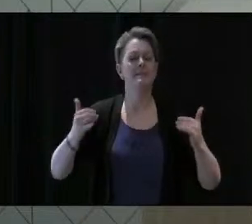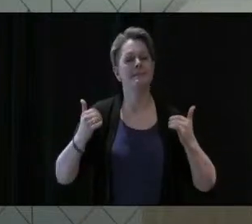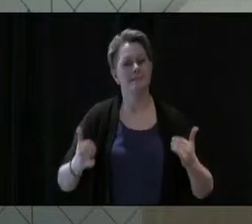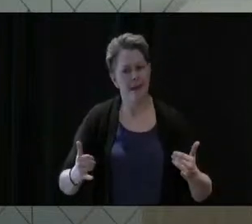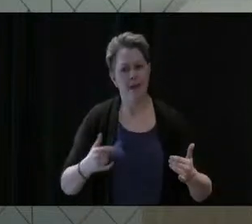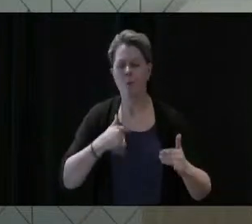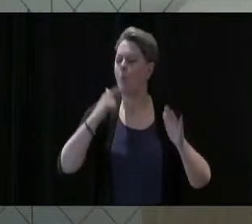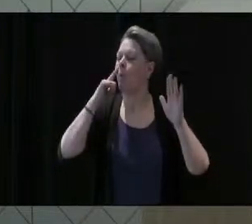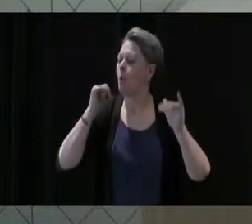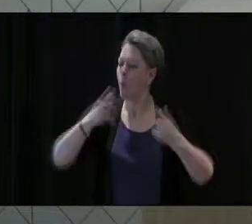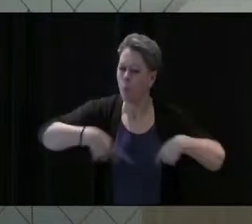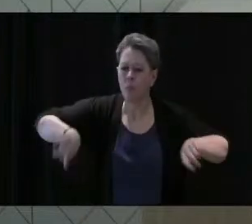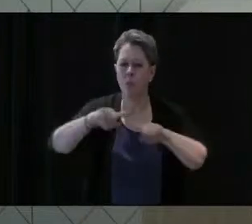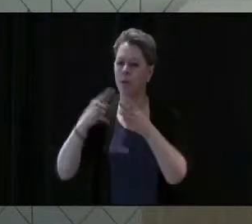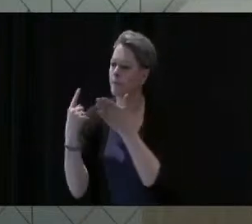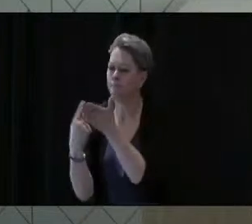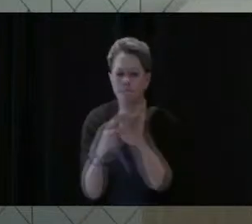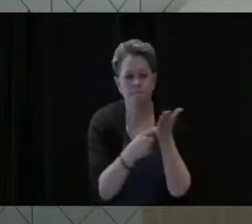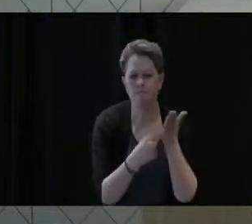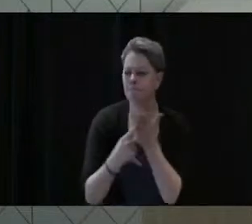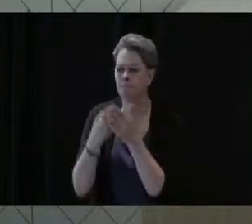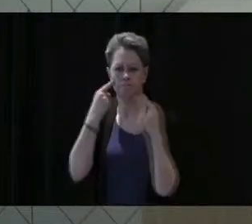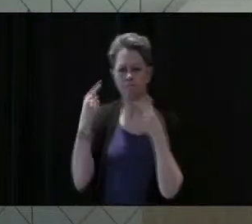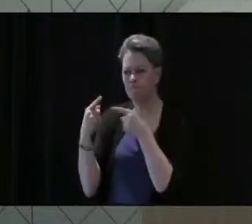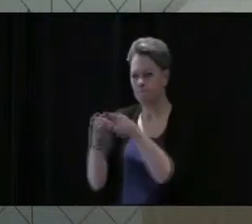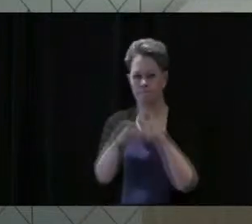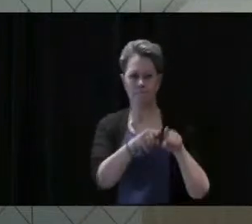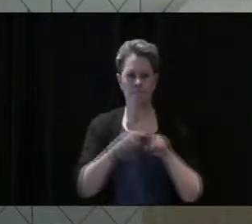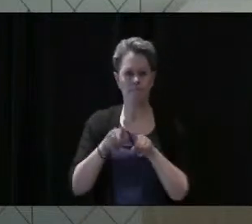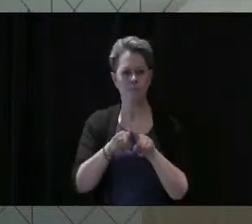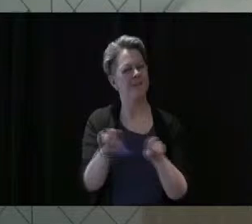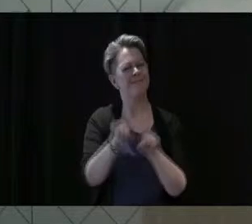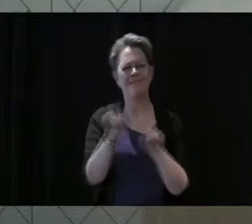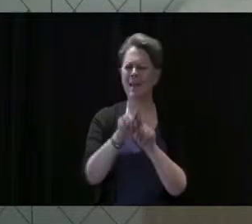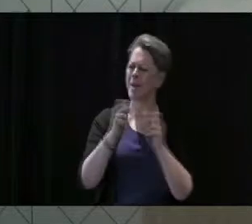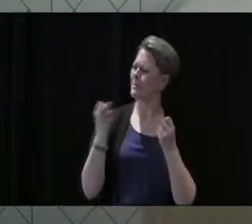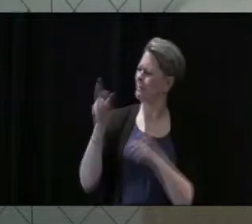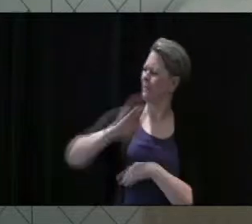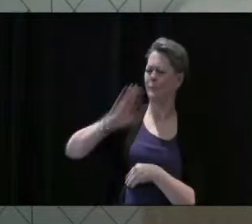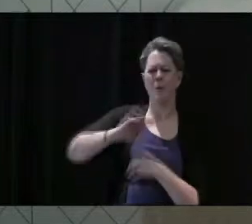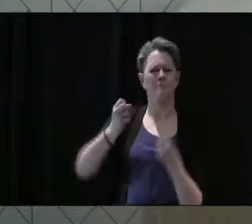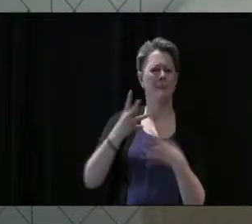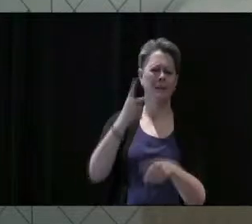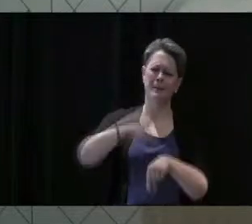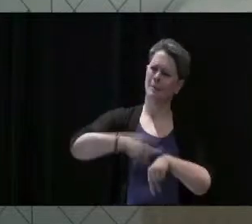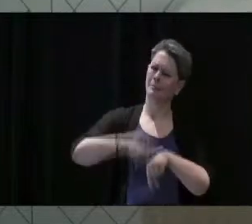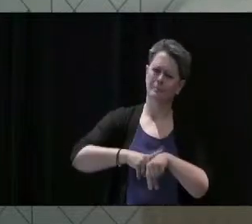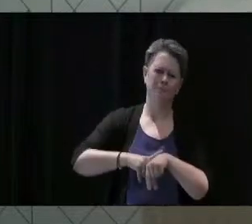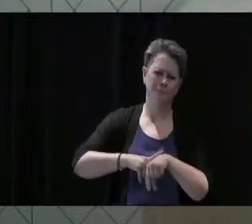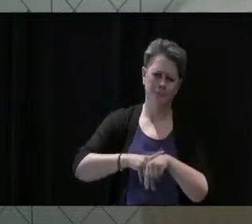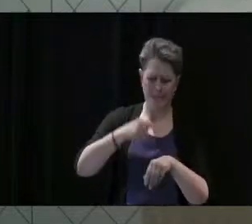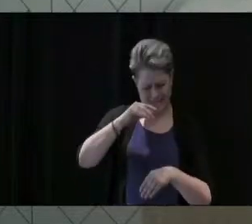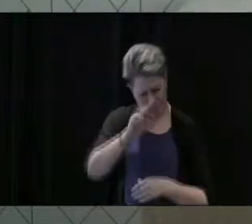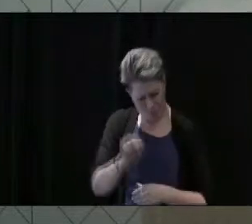conversations everywhere and come together as we always have and put the province on a stronger footing and once